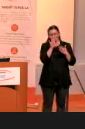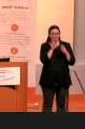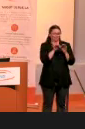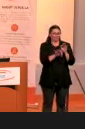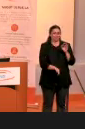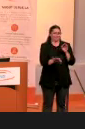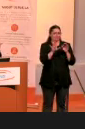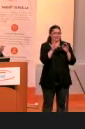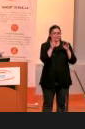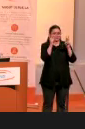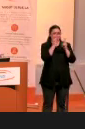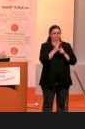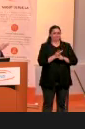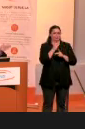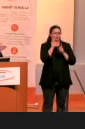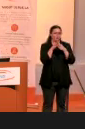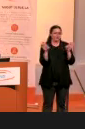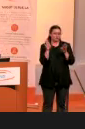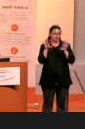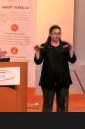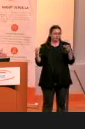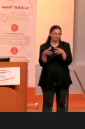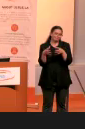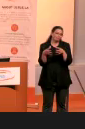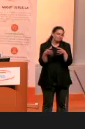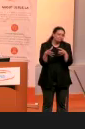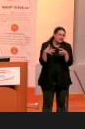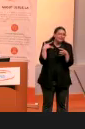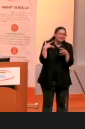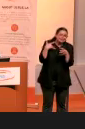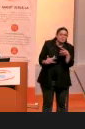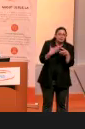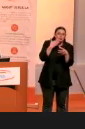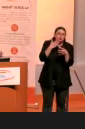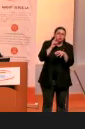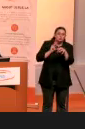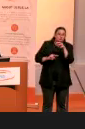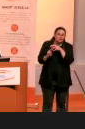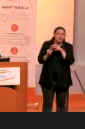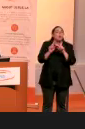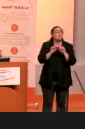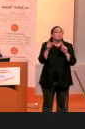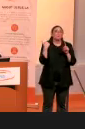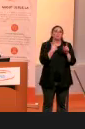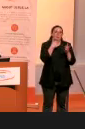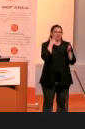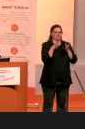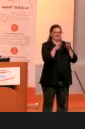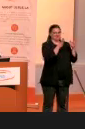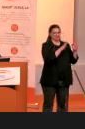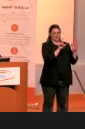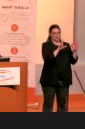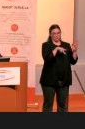calculator for people in the general population, it's a really pretty good predictor. But what we found when we've looked at that in